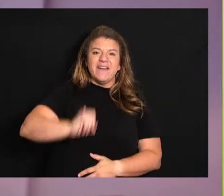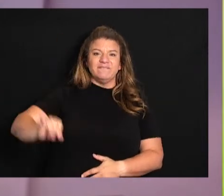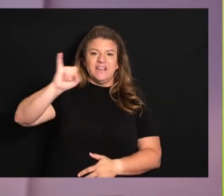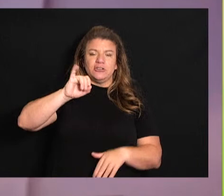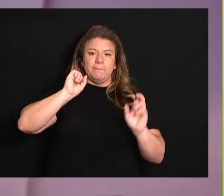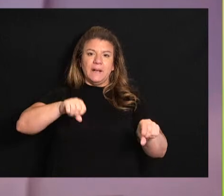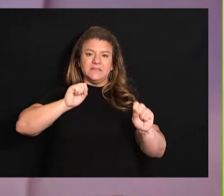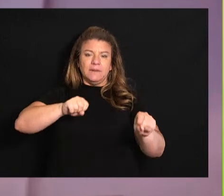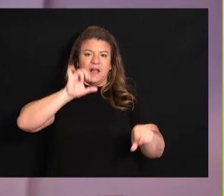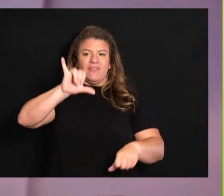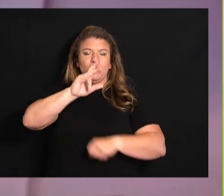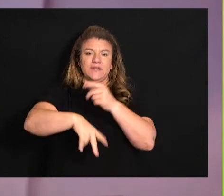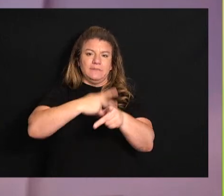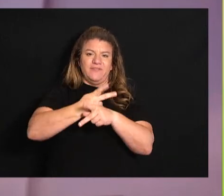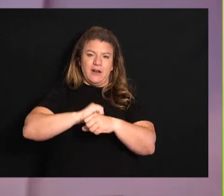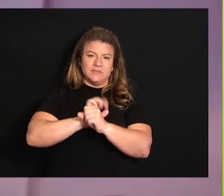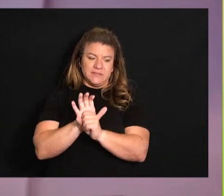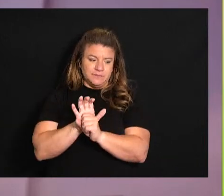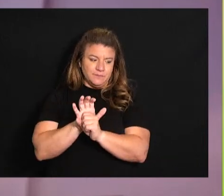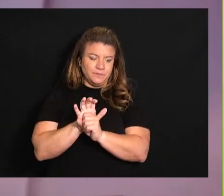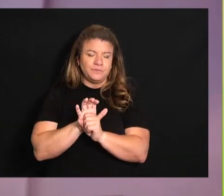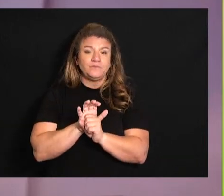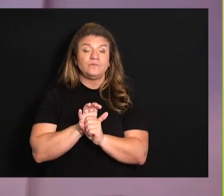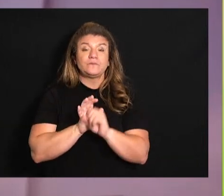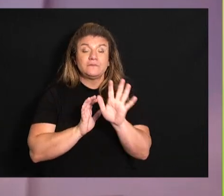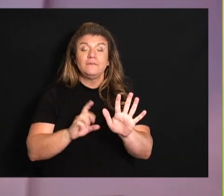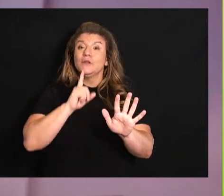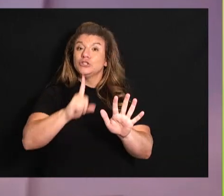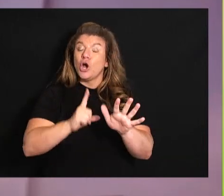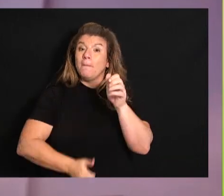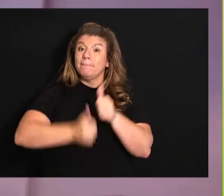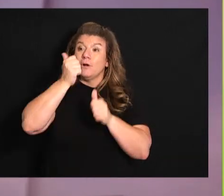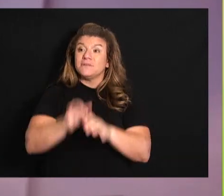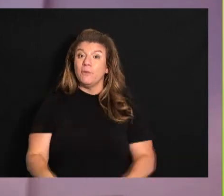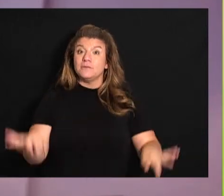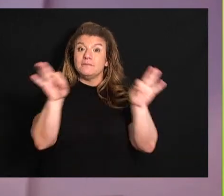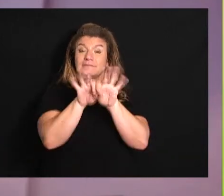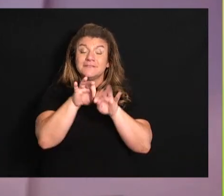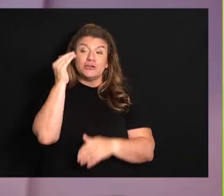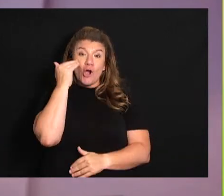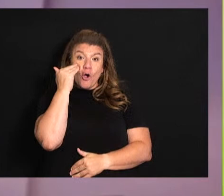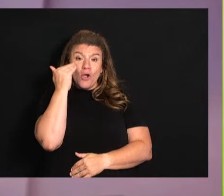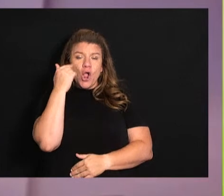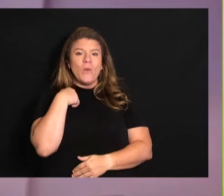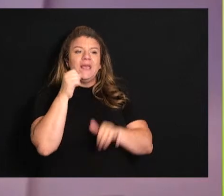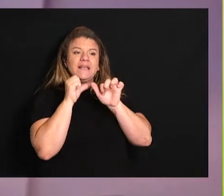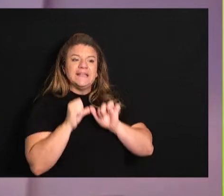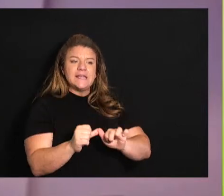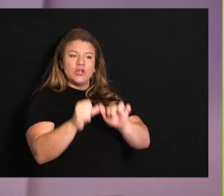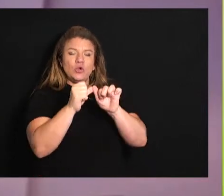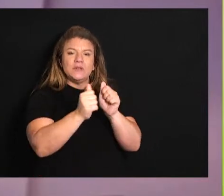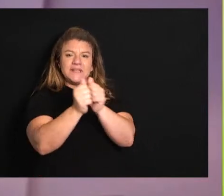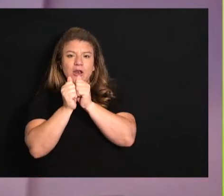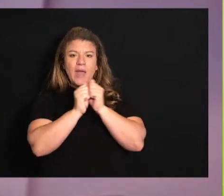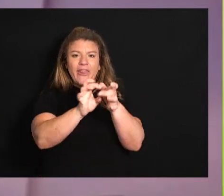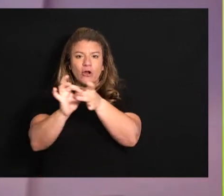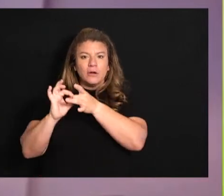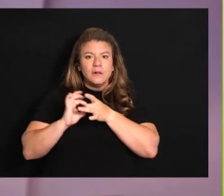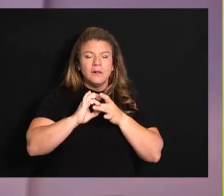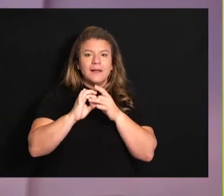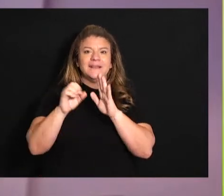nature of these viruses. So bottom line, we continue to stay together as a state.